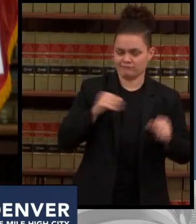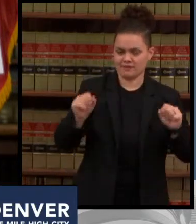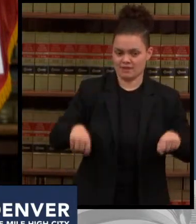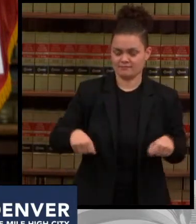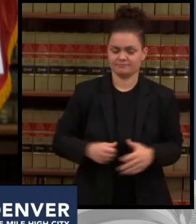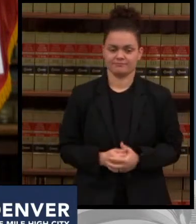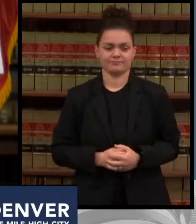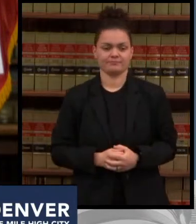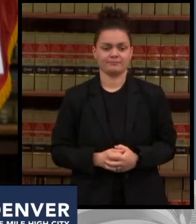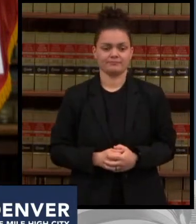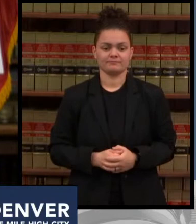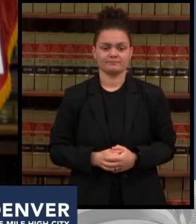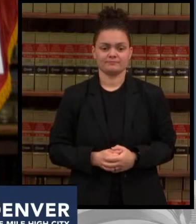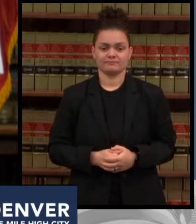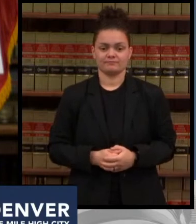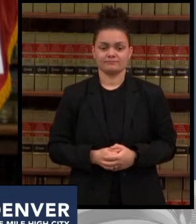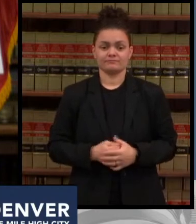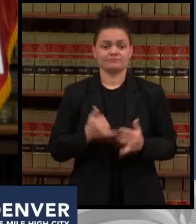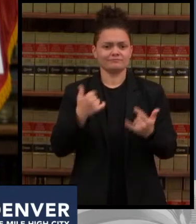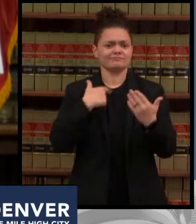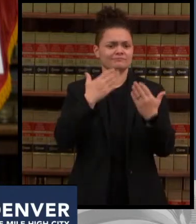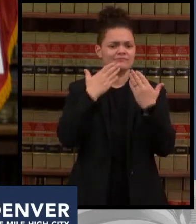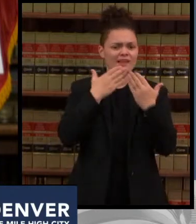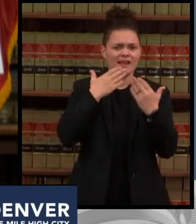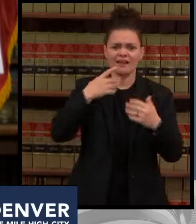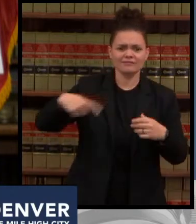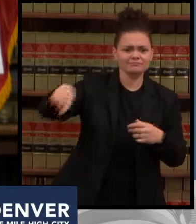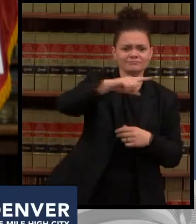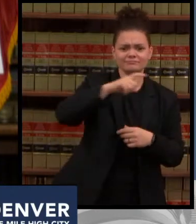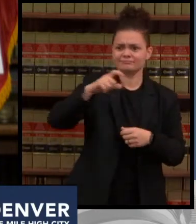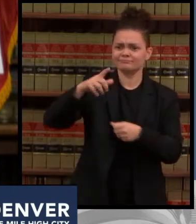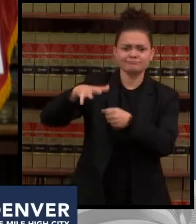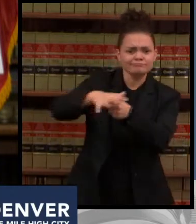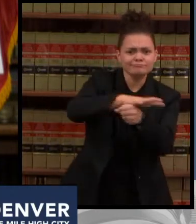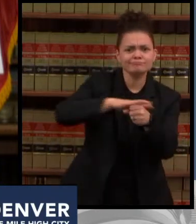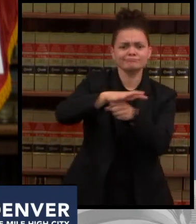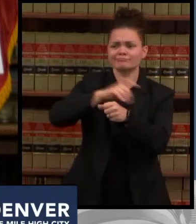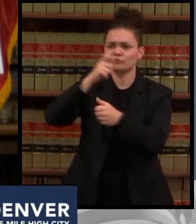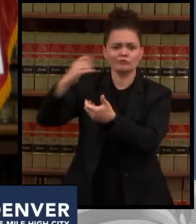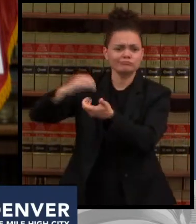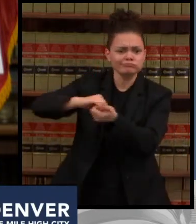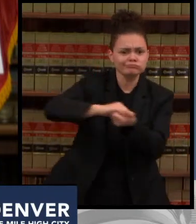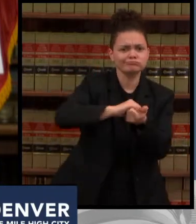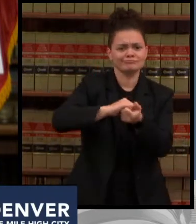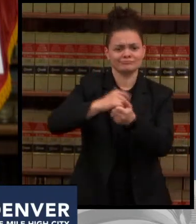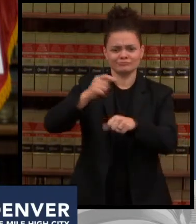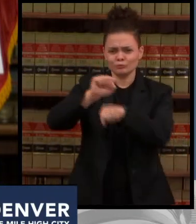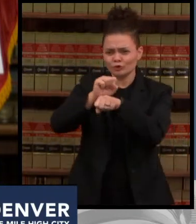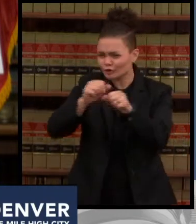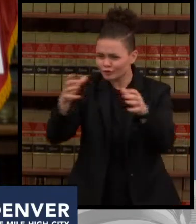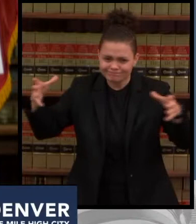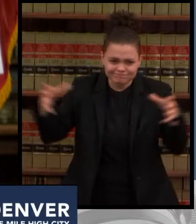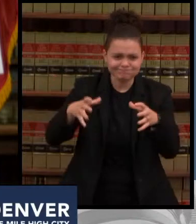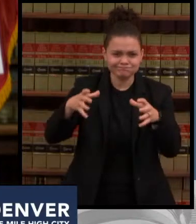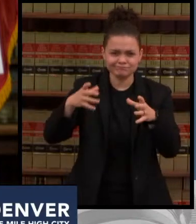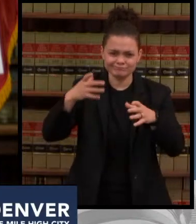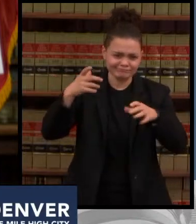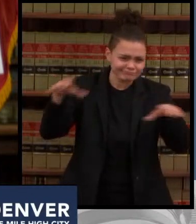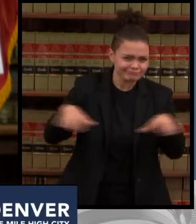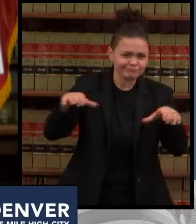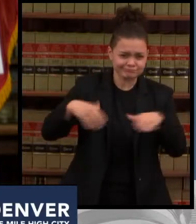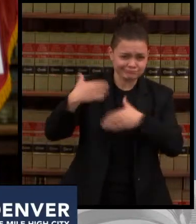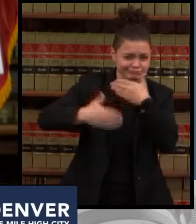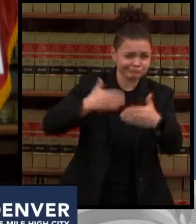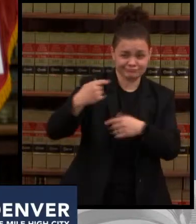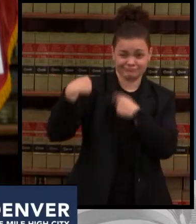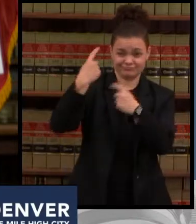all the work, coordination, and effort we've undertook together over the past year and a half. We've all